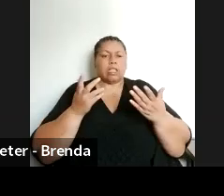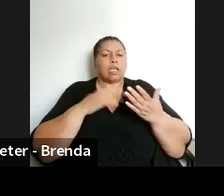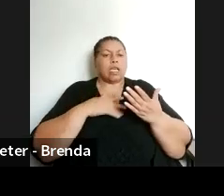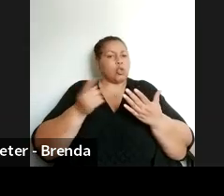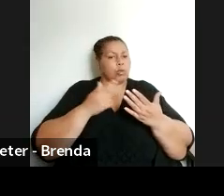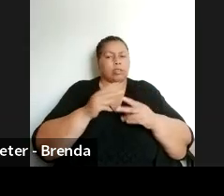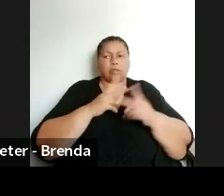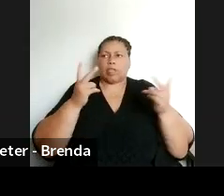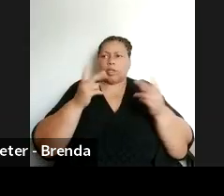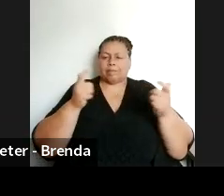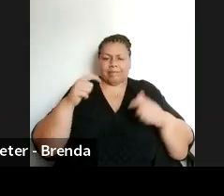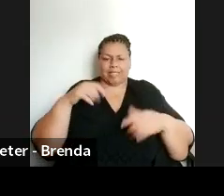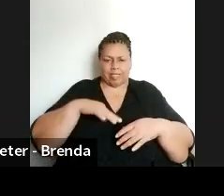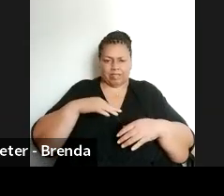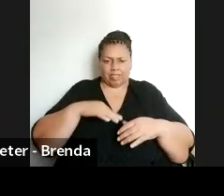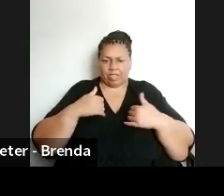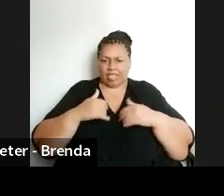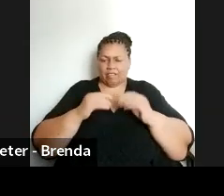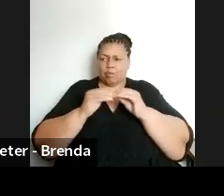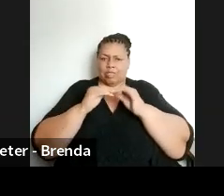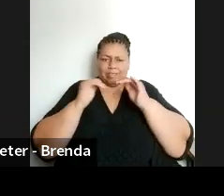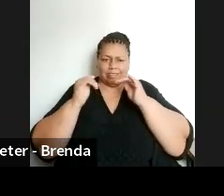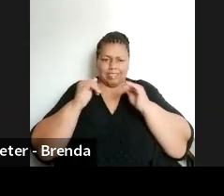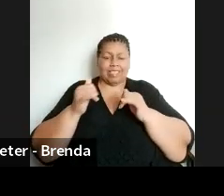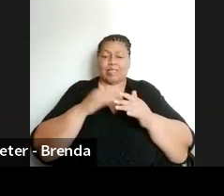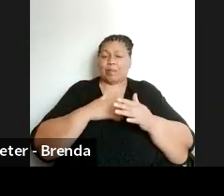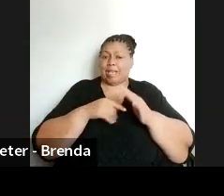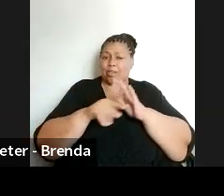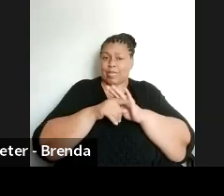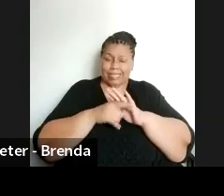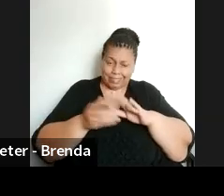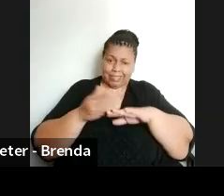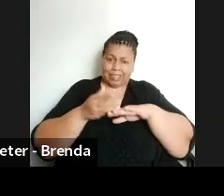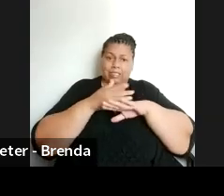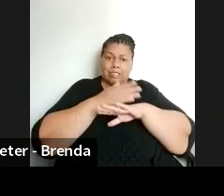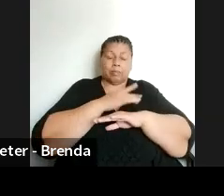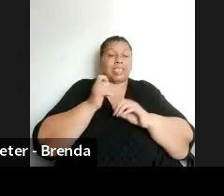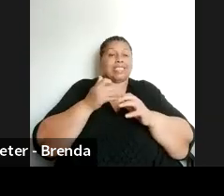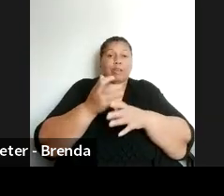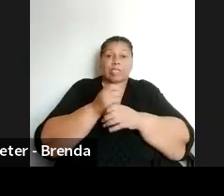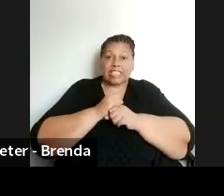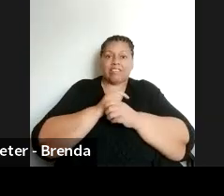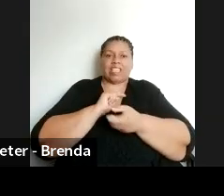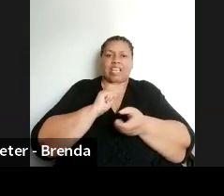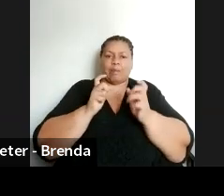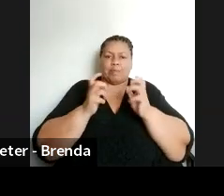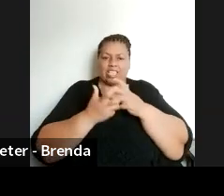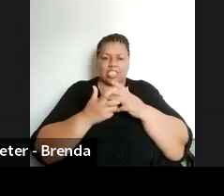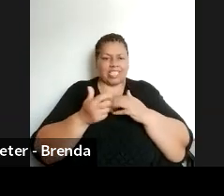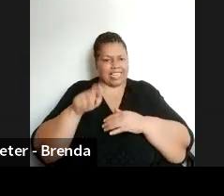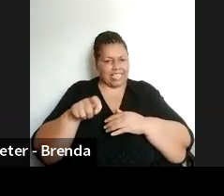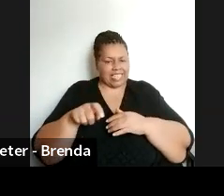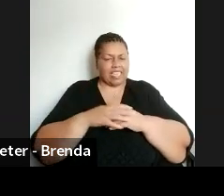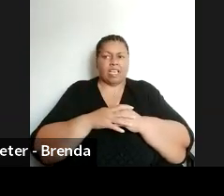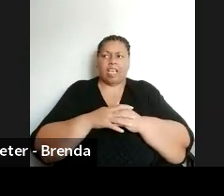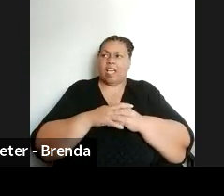I think if things got around swimmingly, my grades were better than they normally were because I was able to get the accommodations I needed to take the test. And